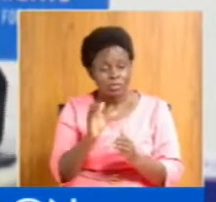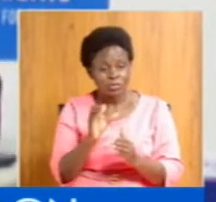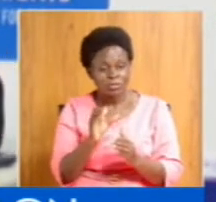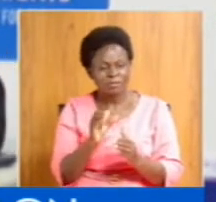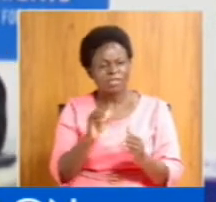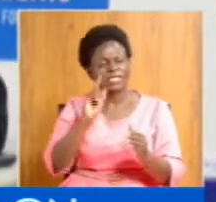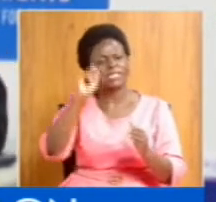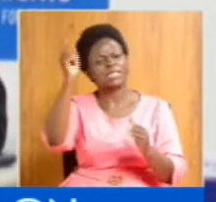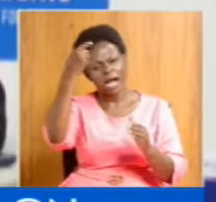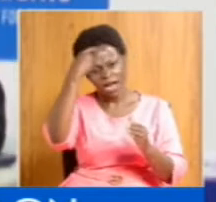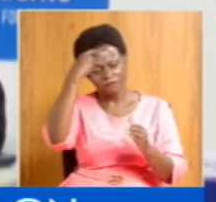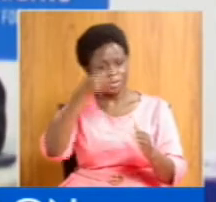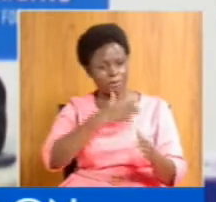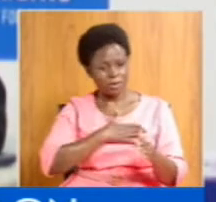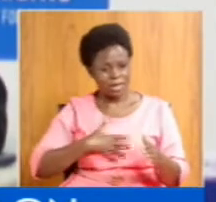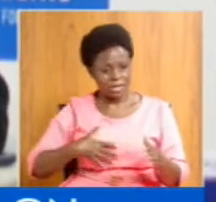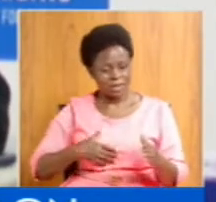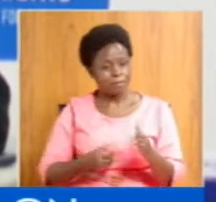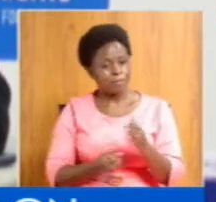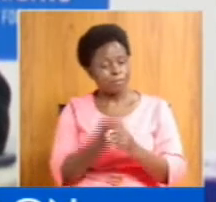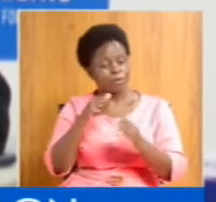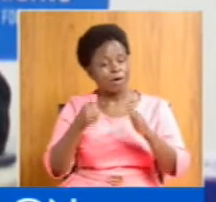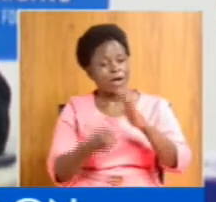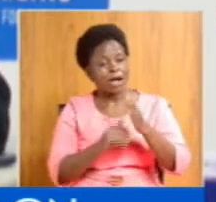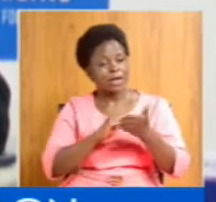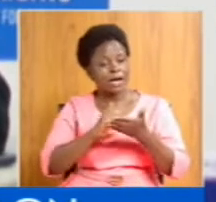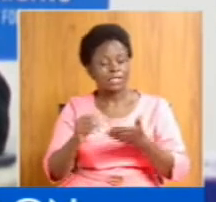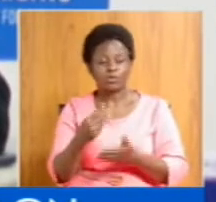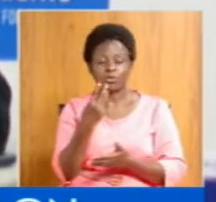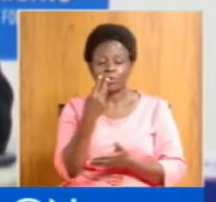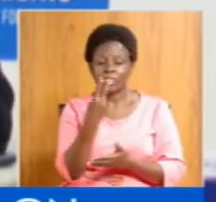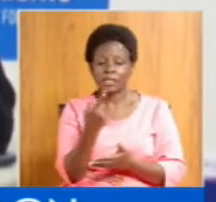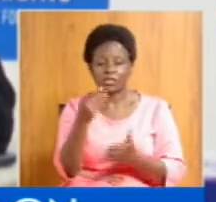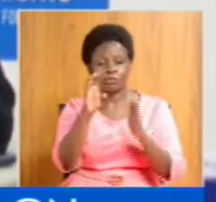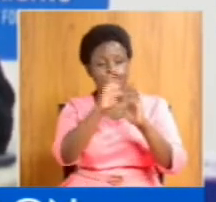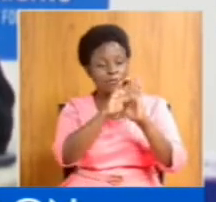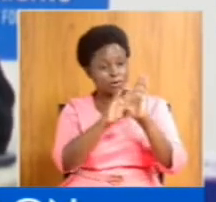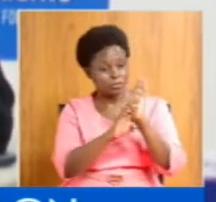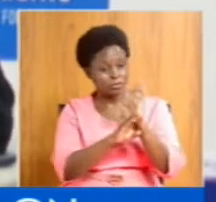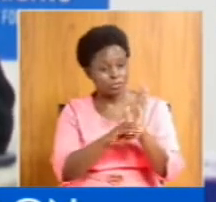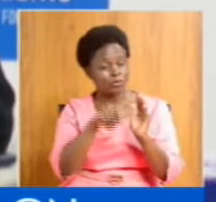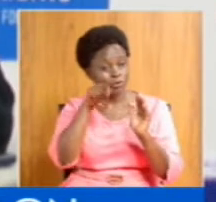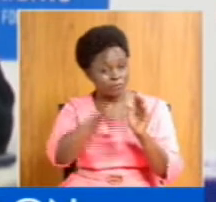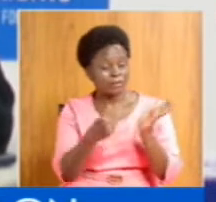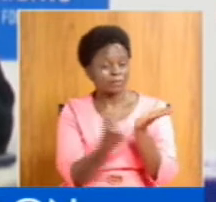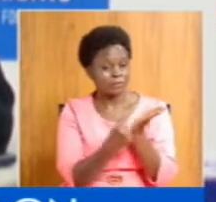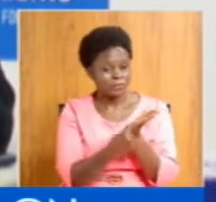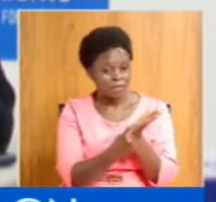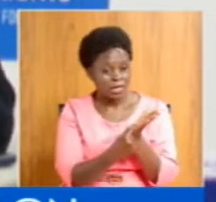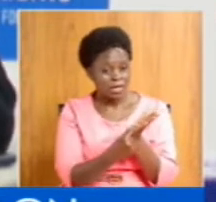is a government entity established under Article 32 of the Constitution of this Republic